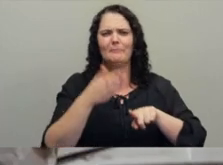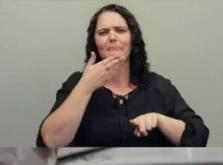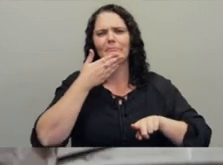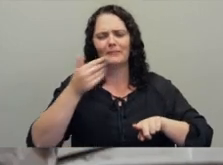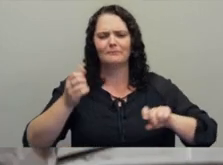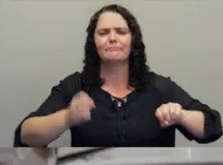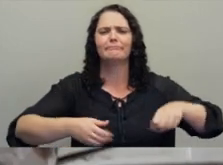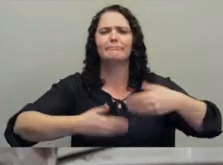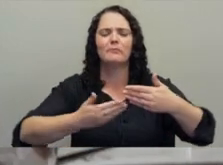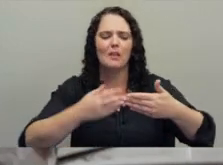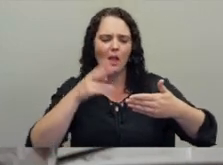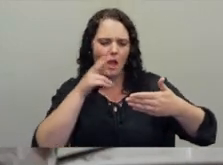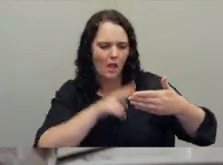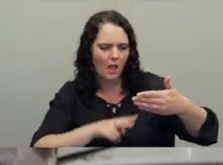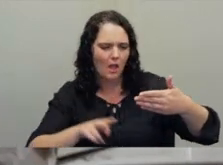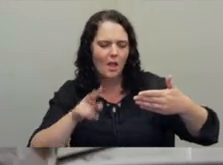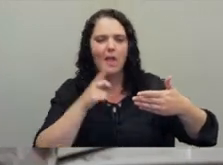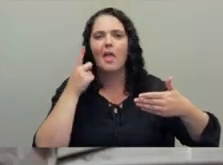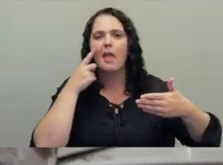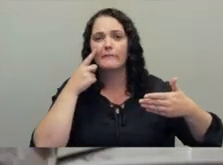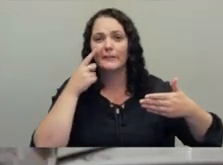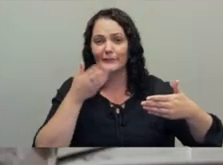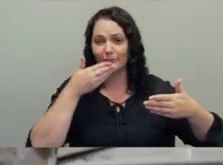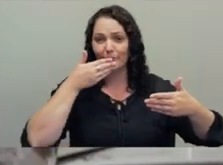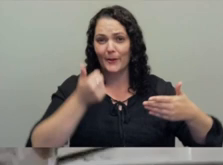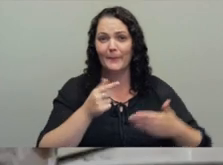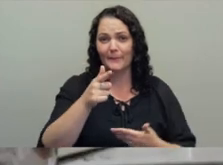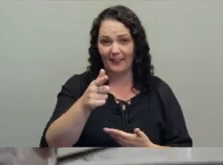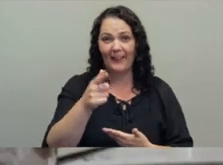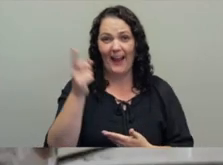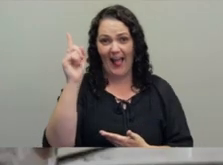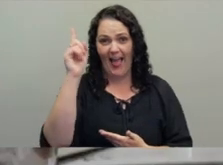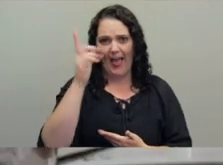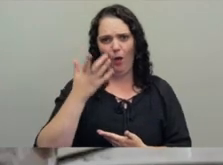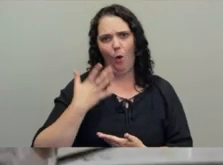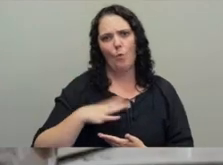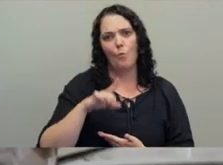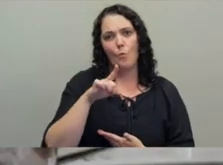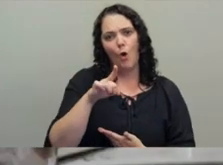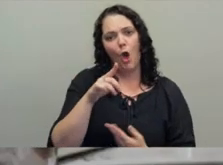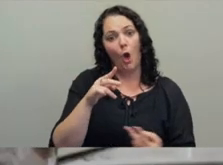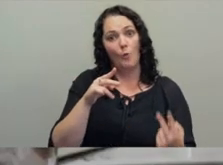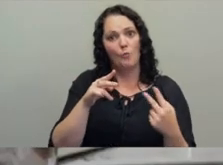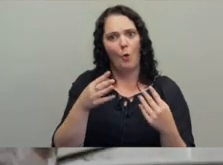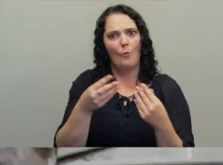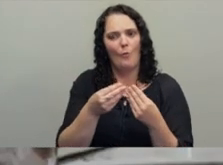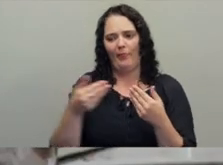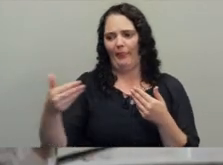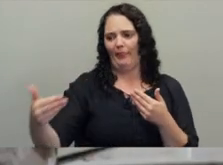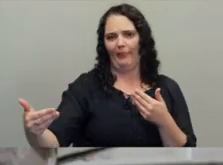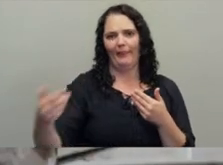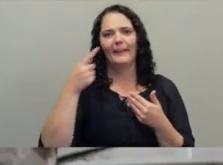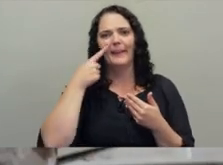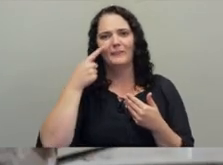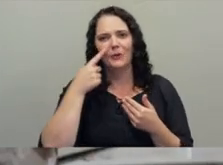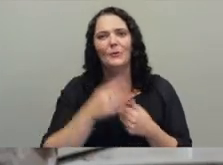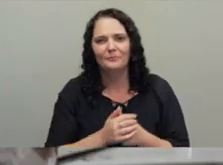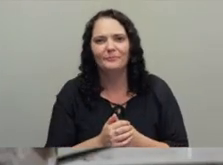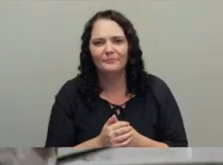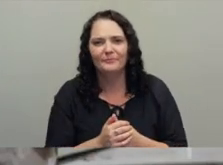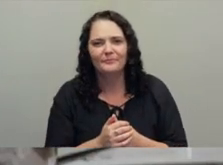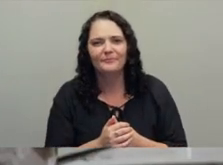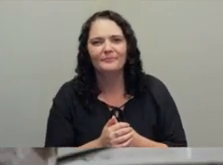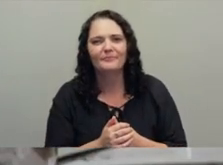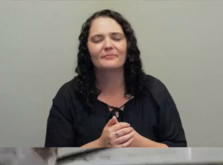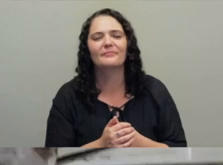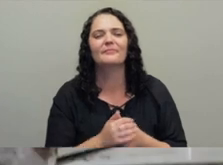that drawing so that you have it ready, because we're going to draw from that drawing as we go through it here this morning. Now, I also have to apologize.